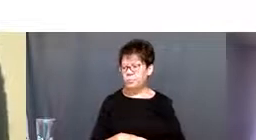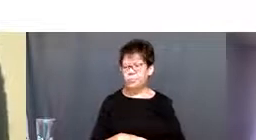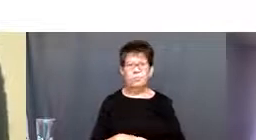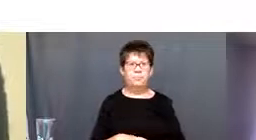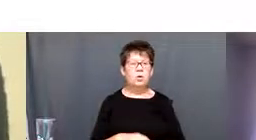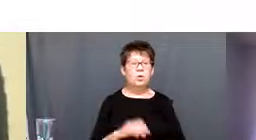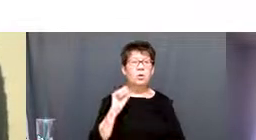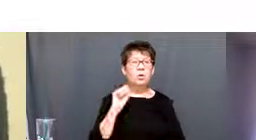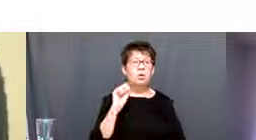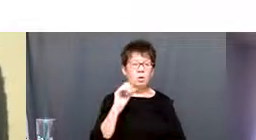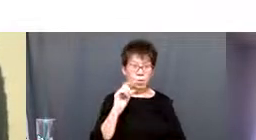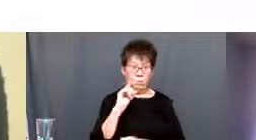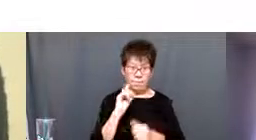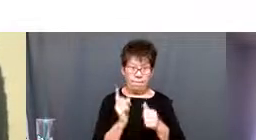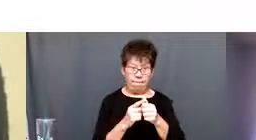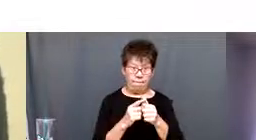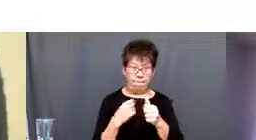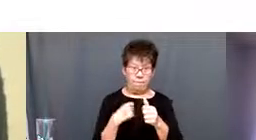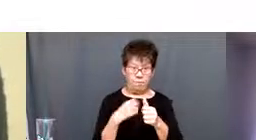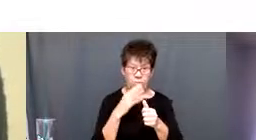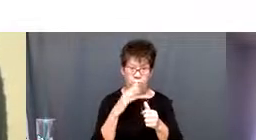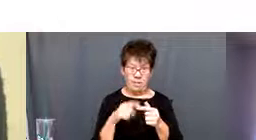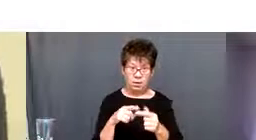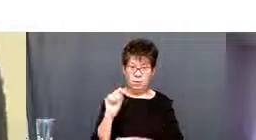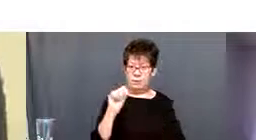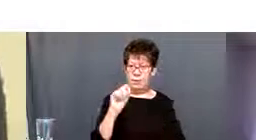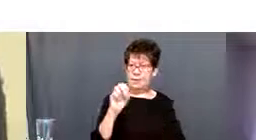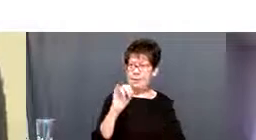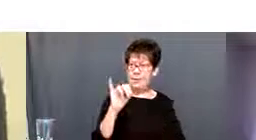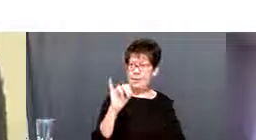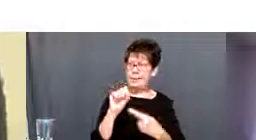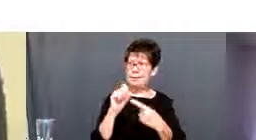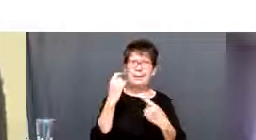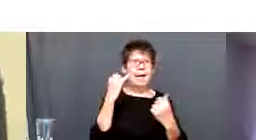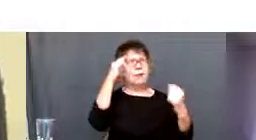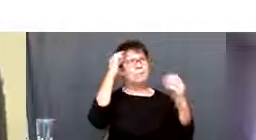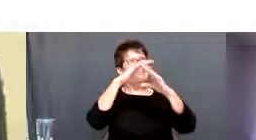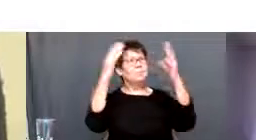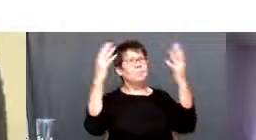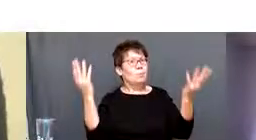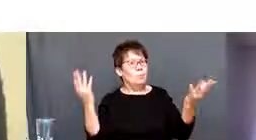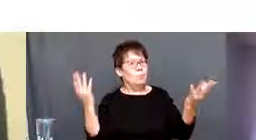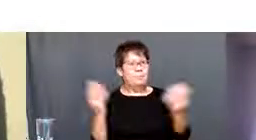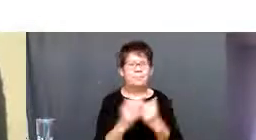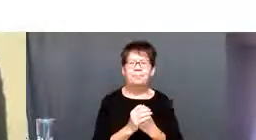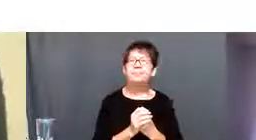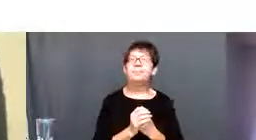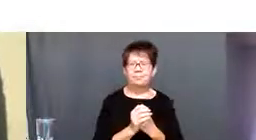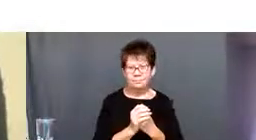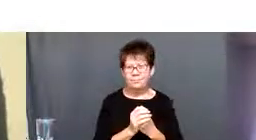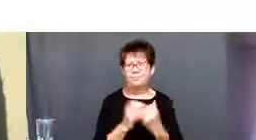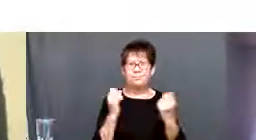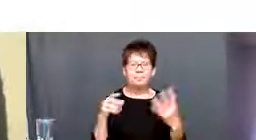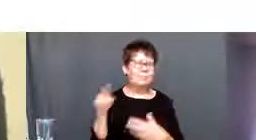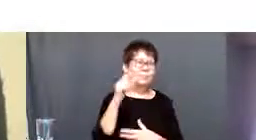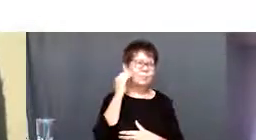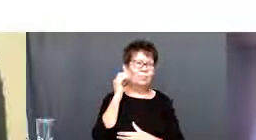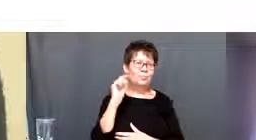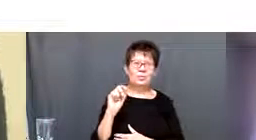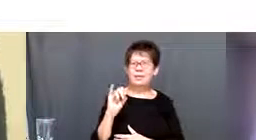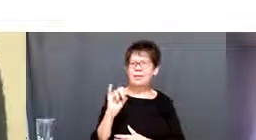So the first thing we're going to talk about is, what does TEIS look like right now? As many of you are probably aware, currently TEIS